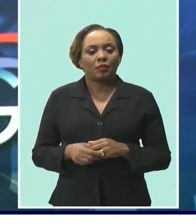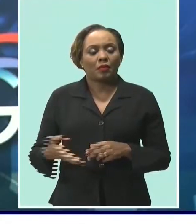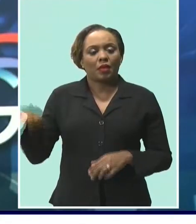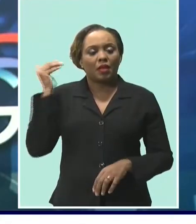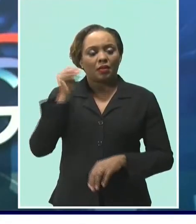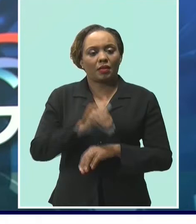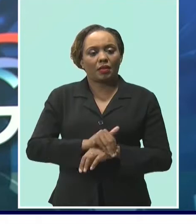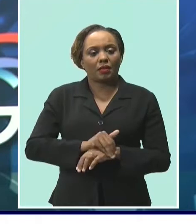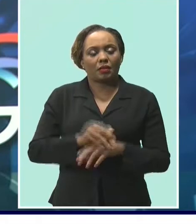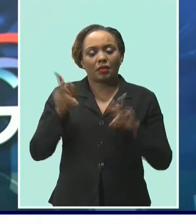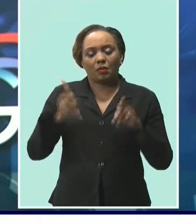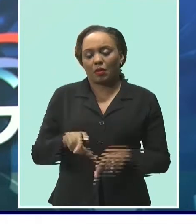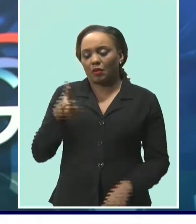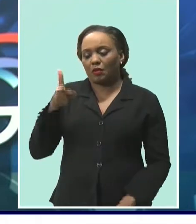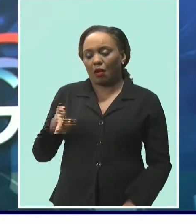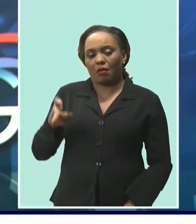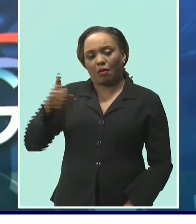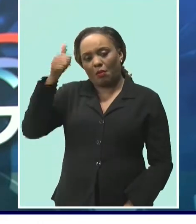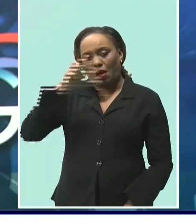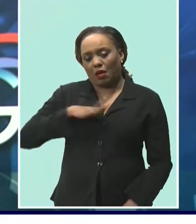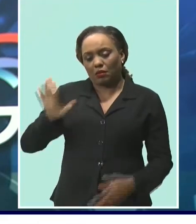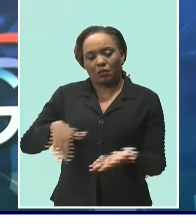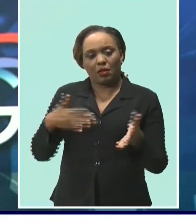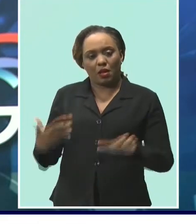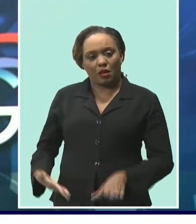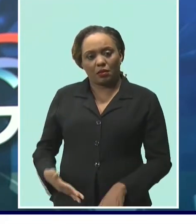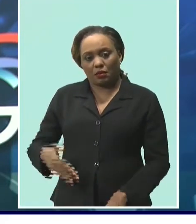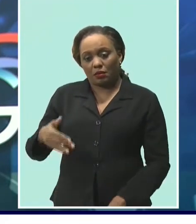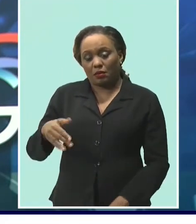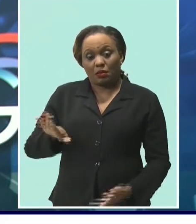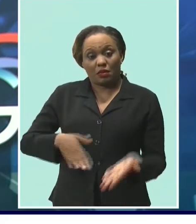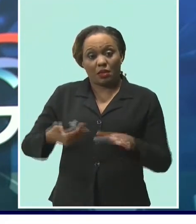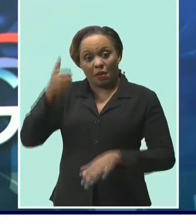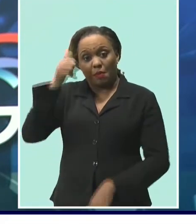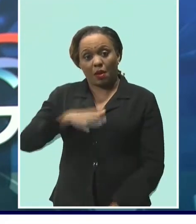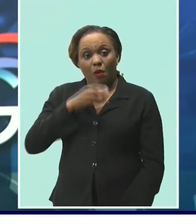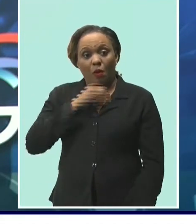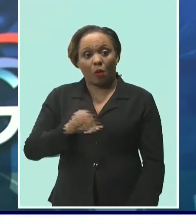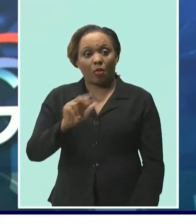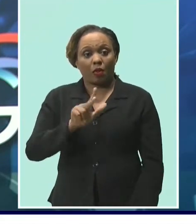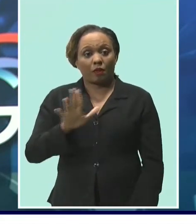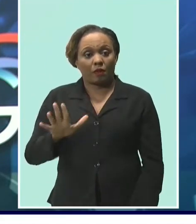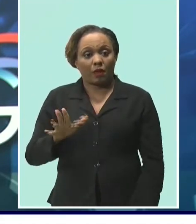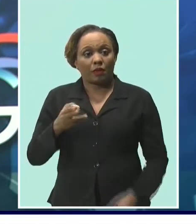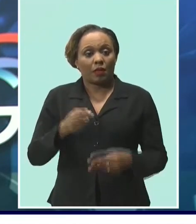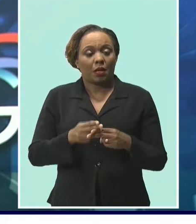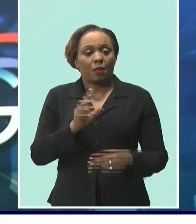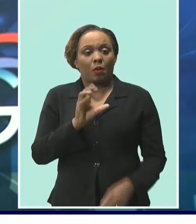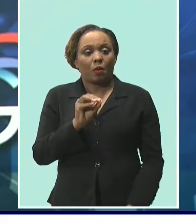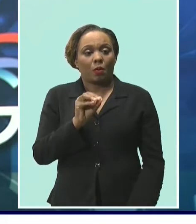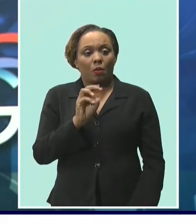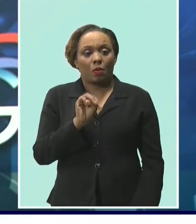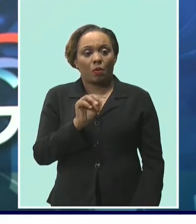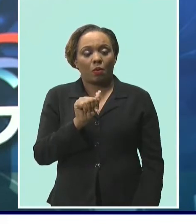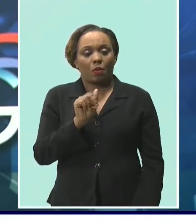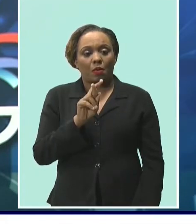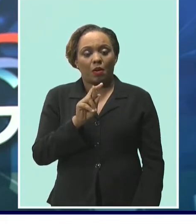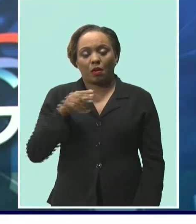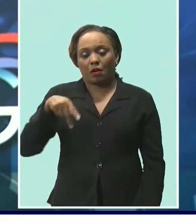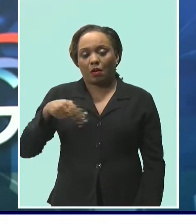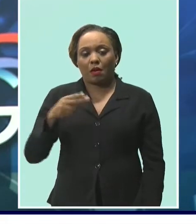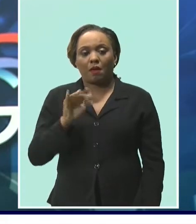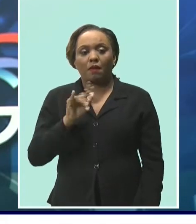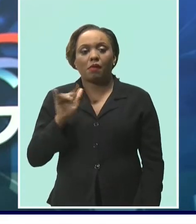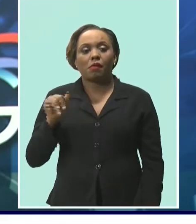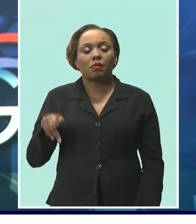A Pine St. Michael man was shot dead last night. He is 35-year-old Omar Phillips of Princess Royal Avenue. Reports are that Phillips